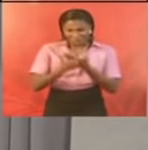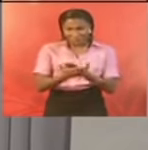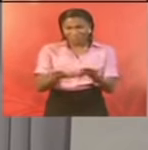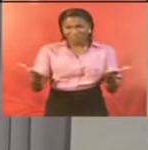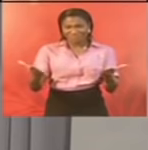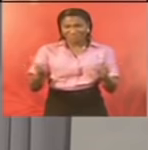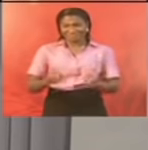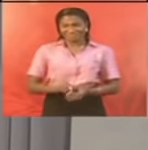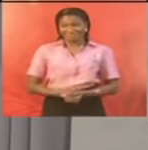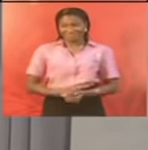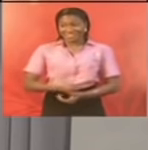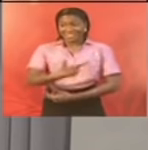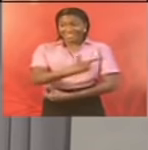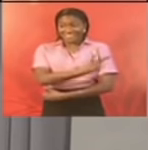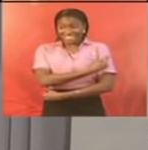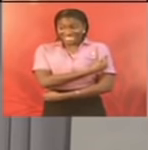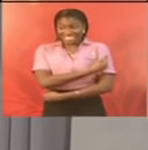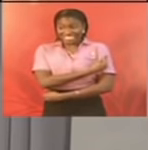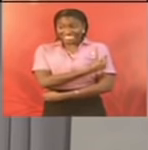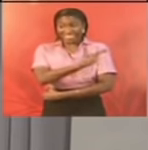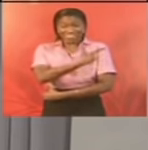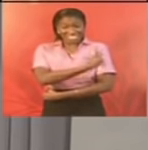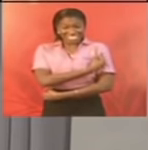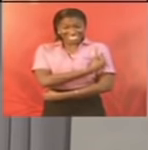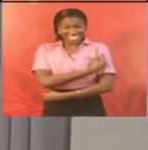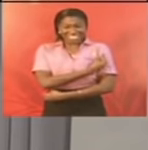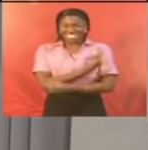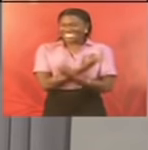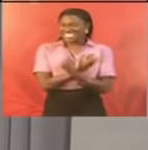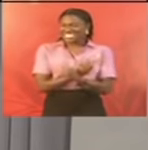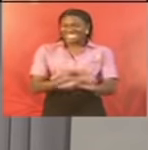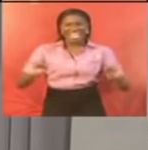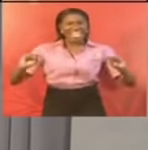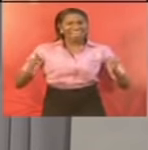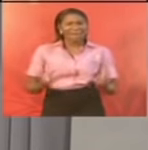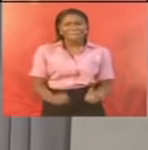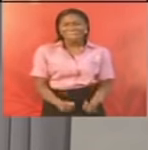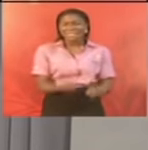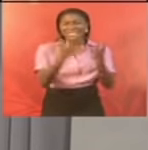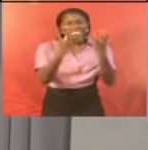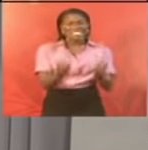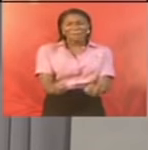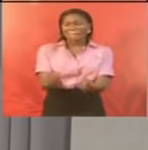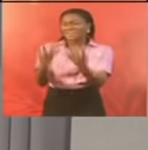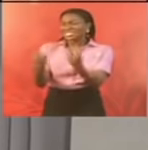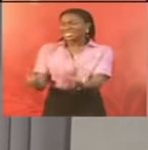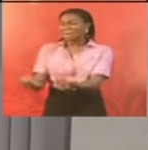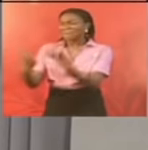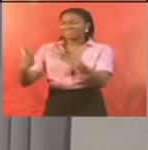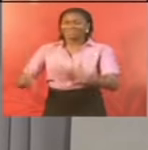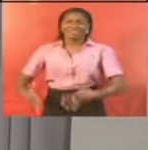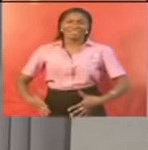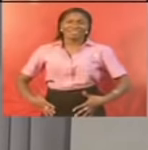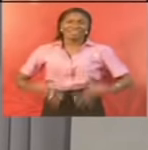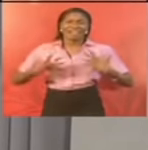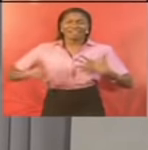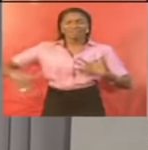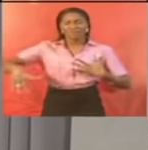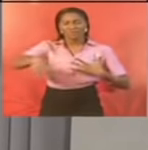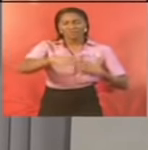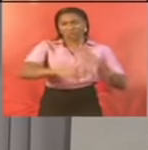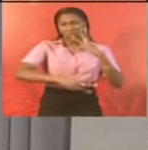saved millions, tens of hundreds of millions of lives around the world. And the risk of